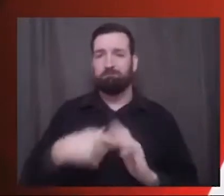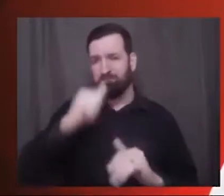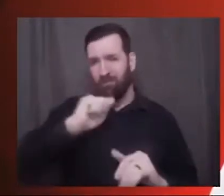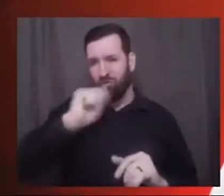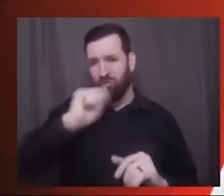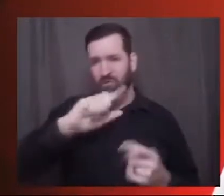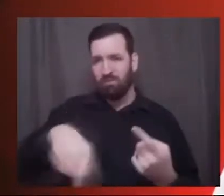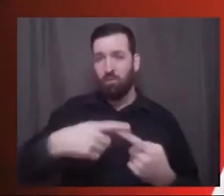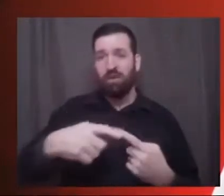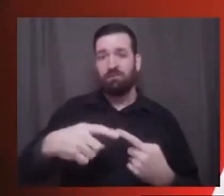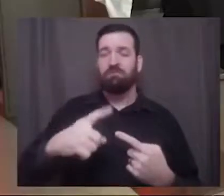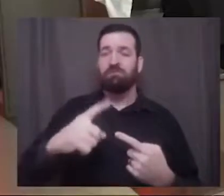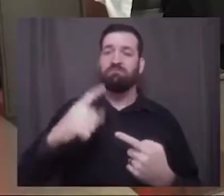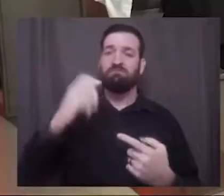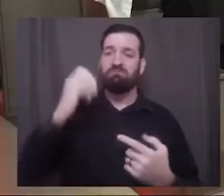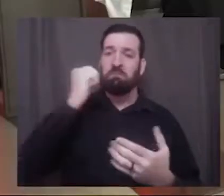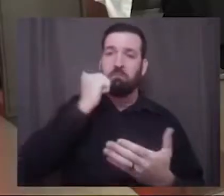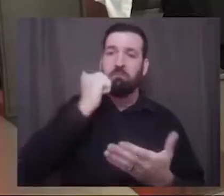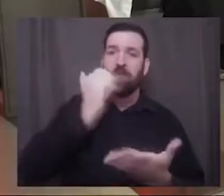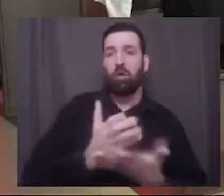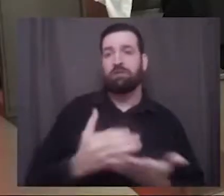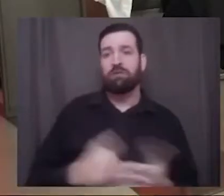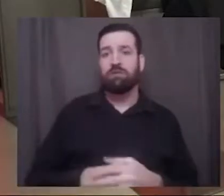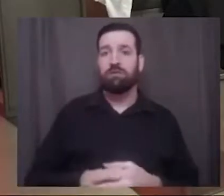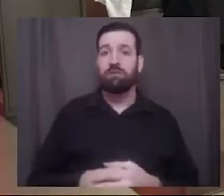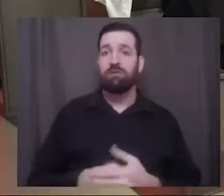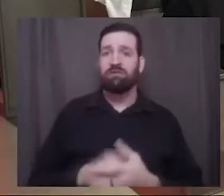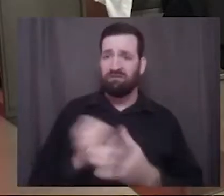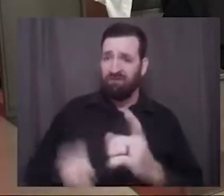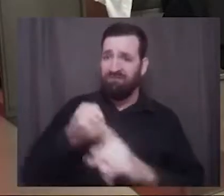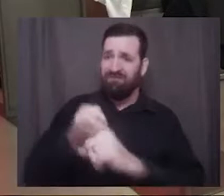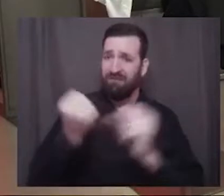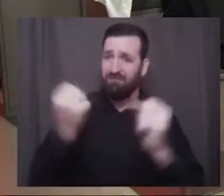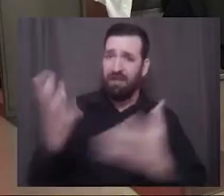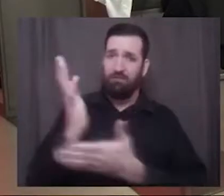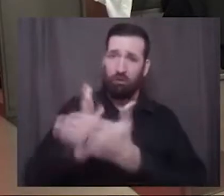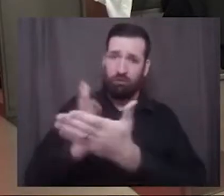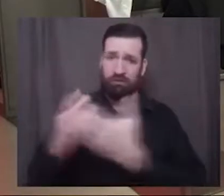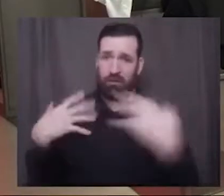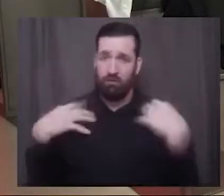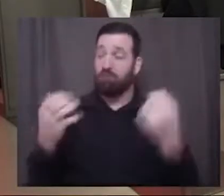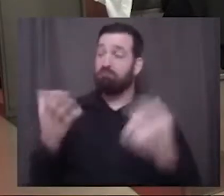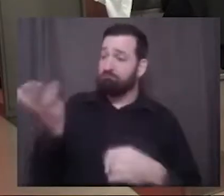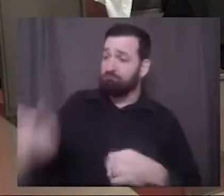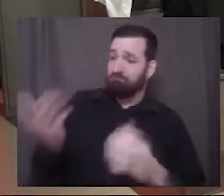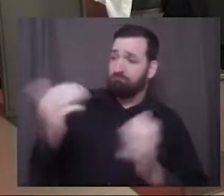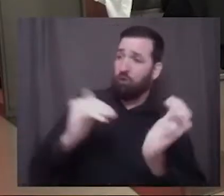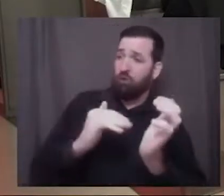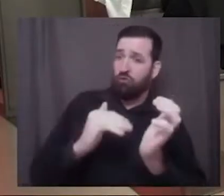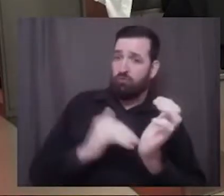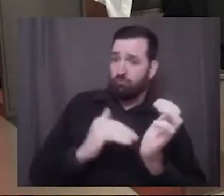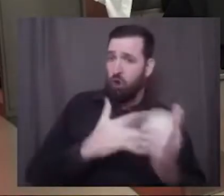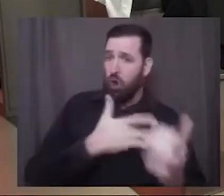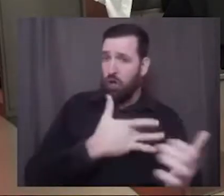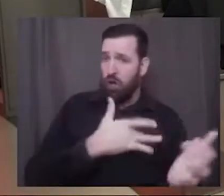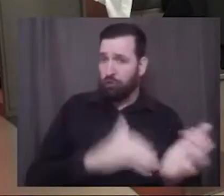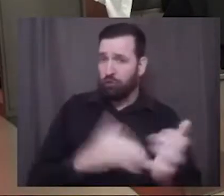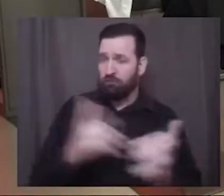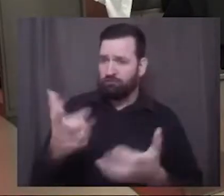perimenopause or menopause. And this affects so many areas of health. Dr. Thompson, as a cardiologist, you've told me that you work very closely